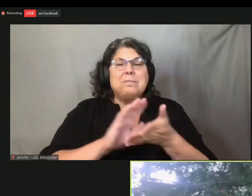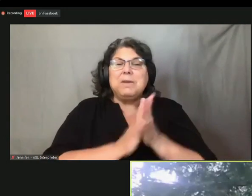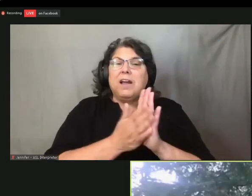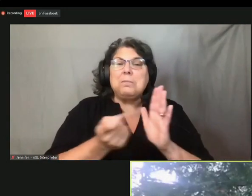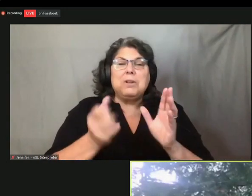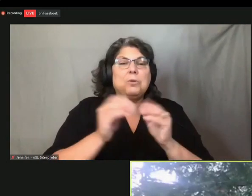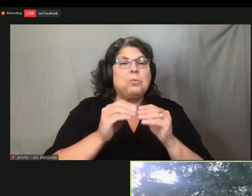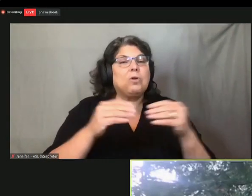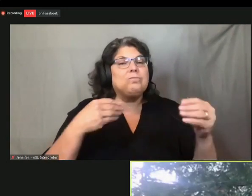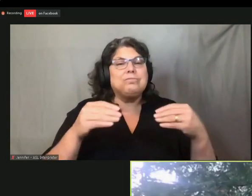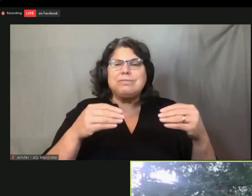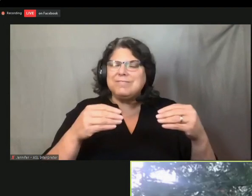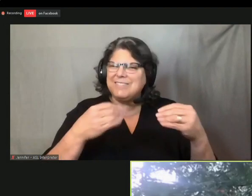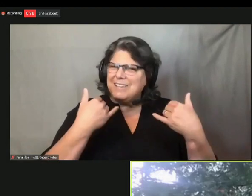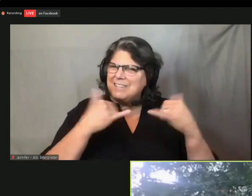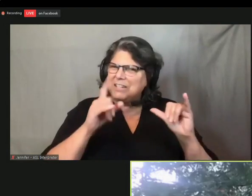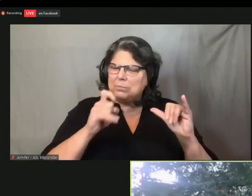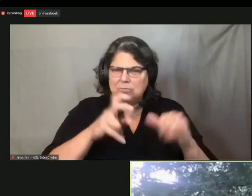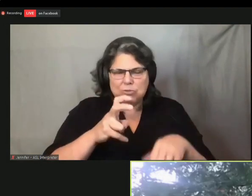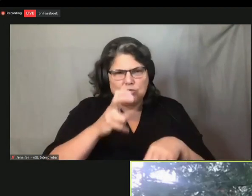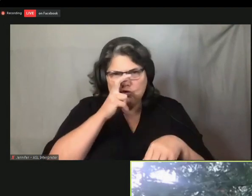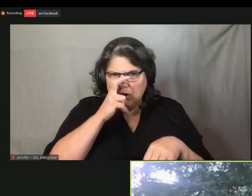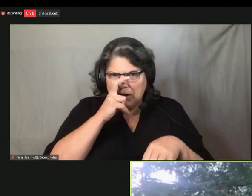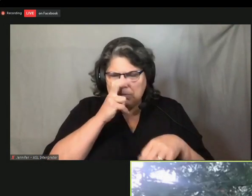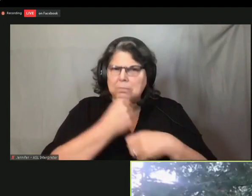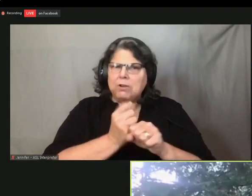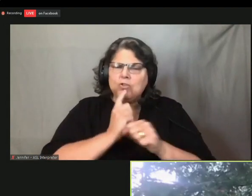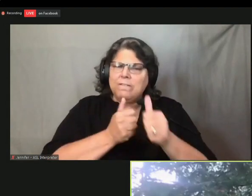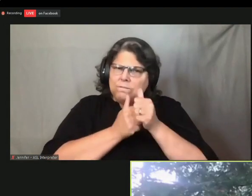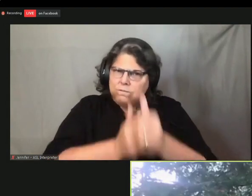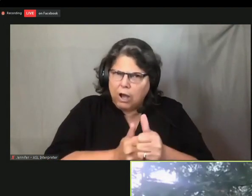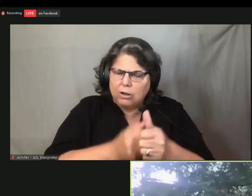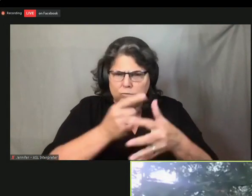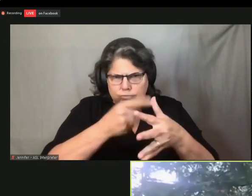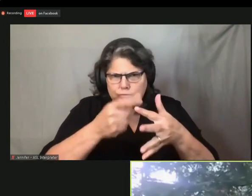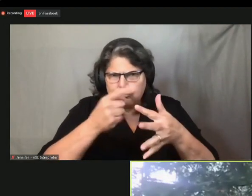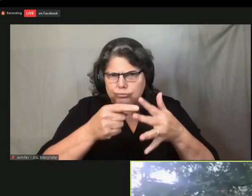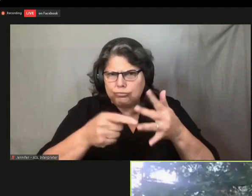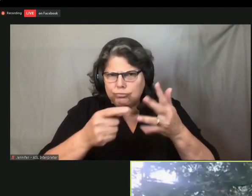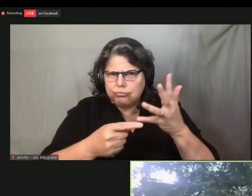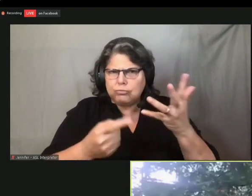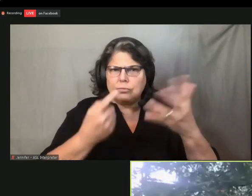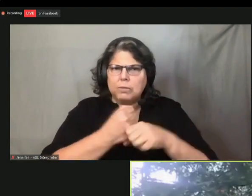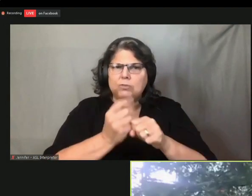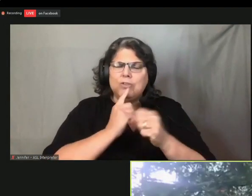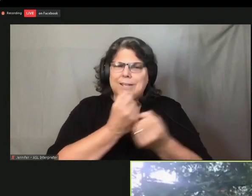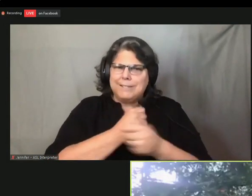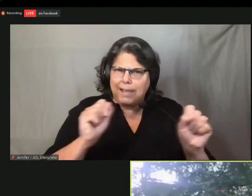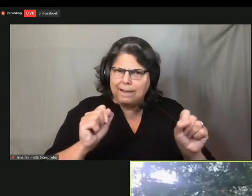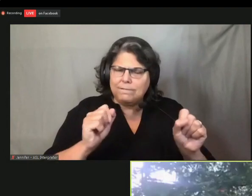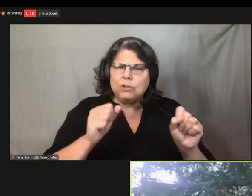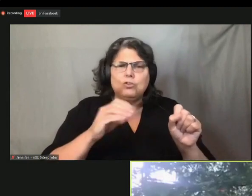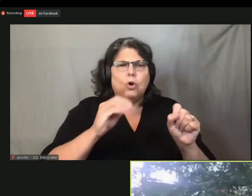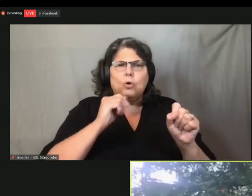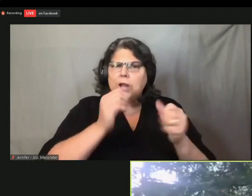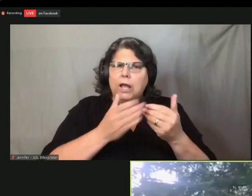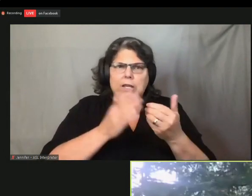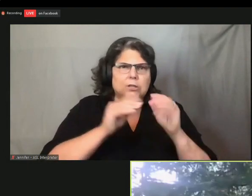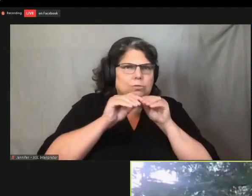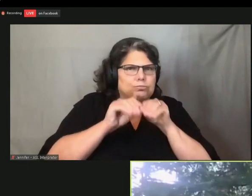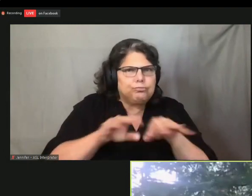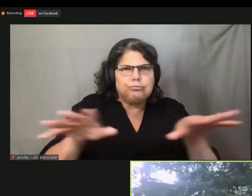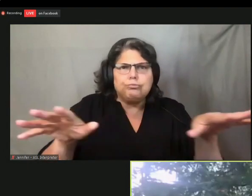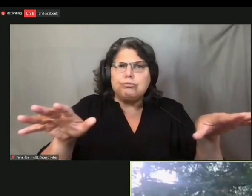to be diligent about following all the safety measures and protocols to slow the spread or transmission of COVID